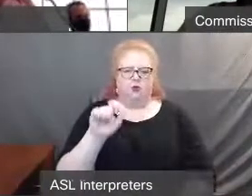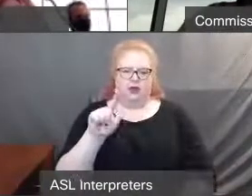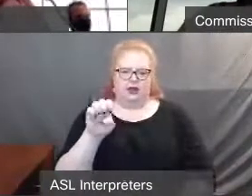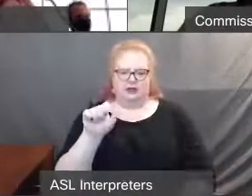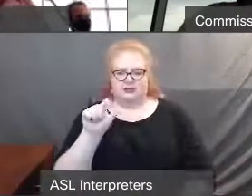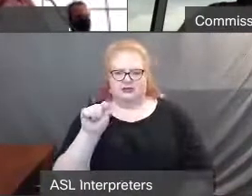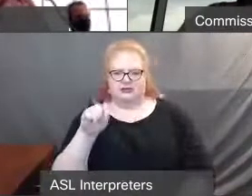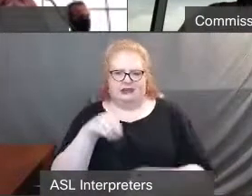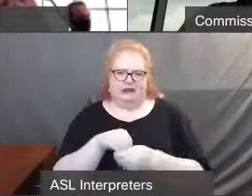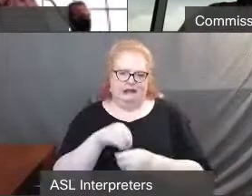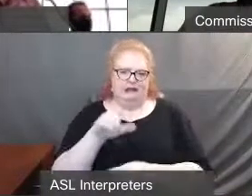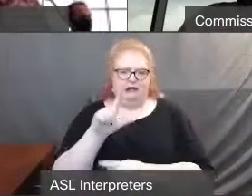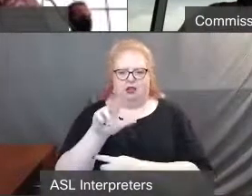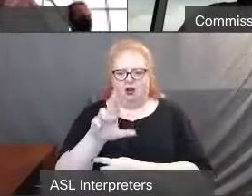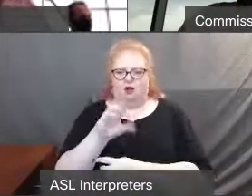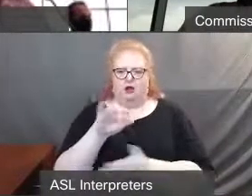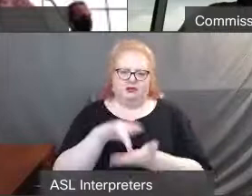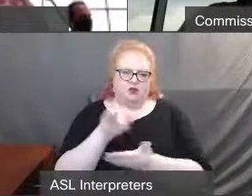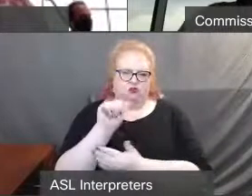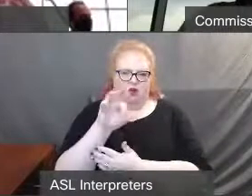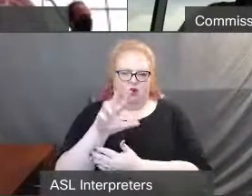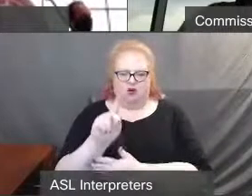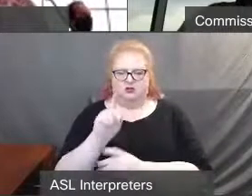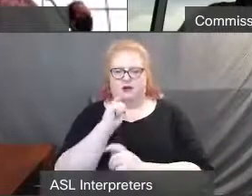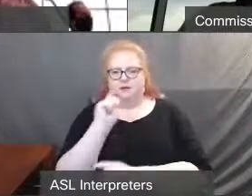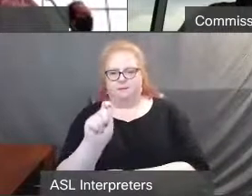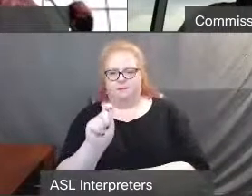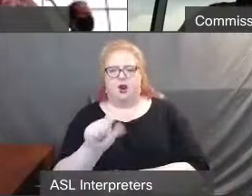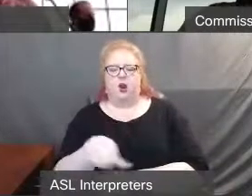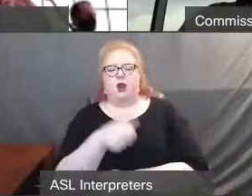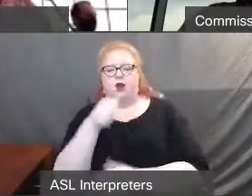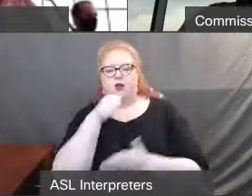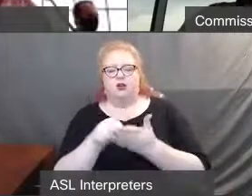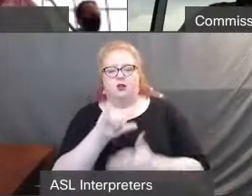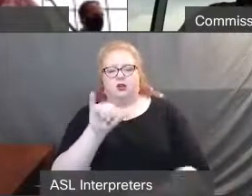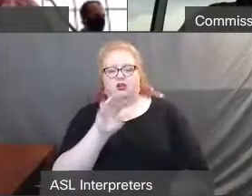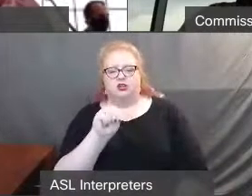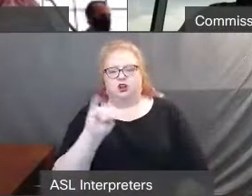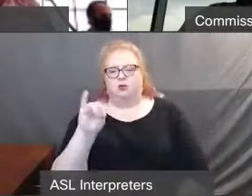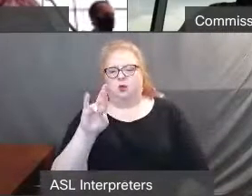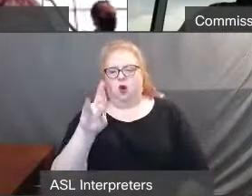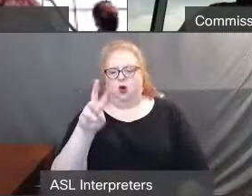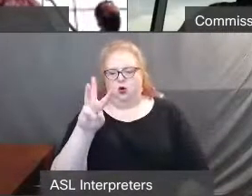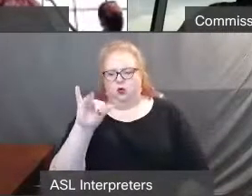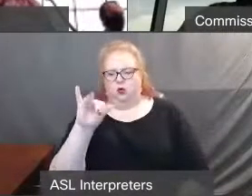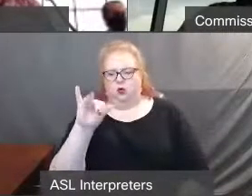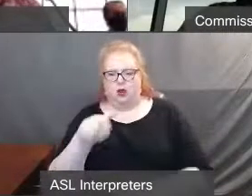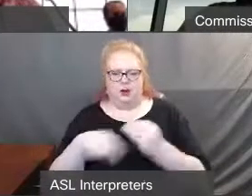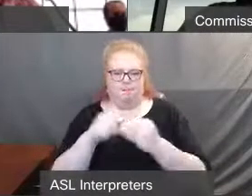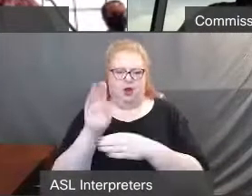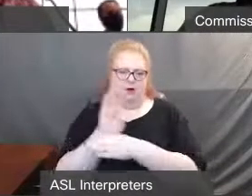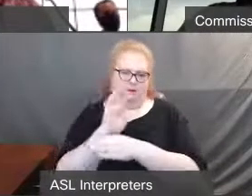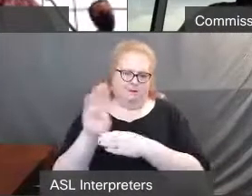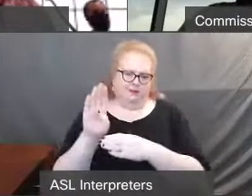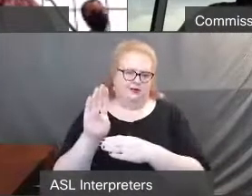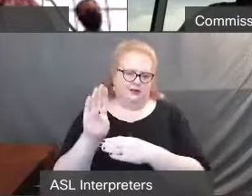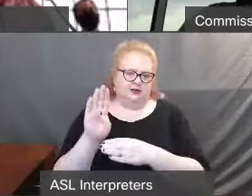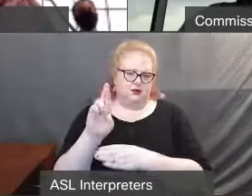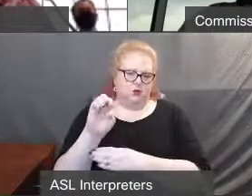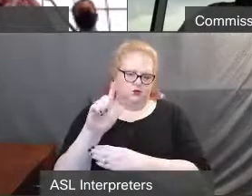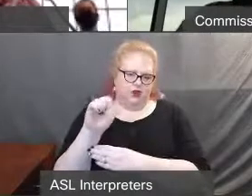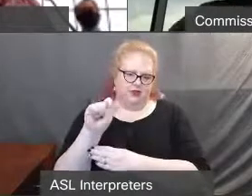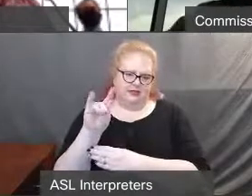period. There's another letter in there from Mr. Jim Irwin, who is a commercial real estate broker, has been in the business